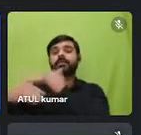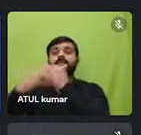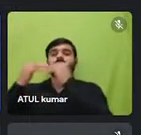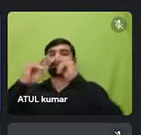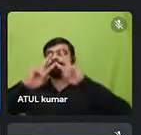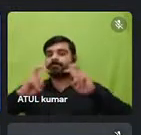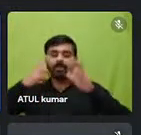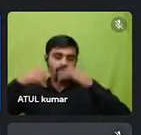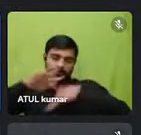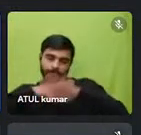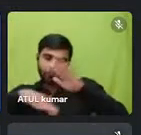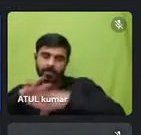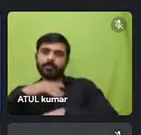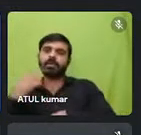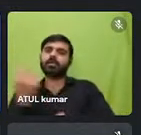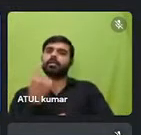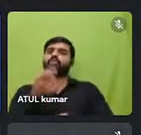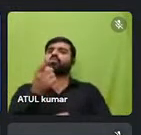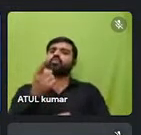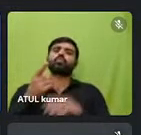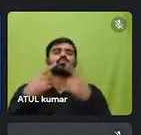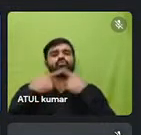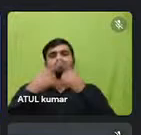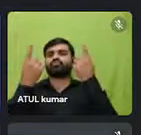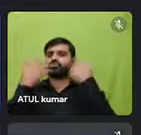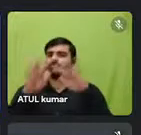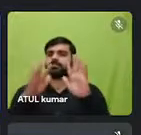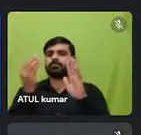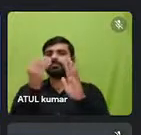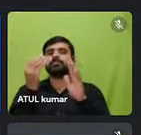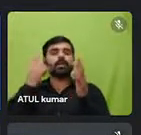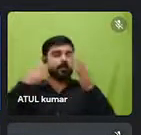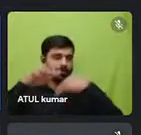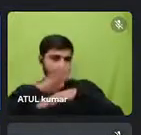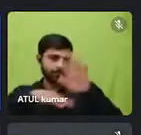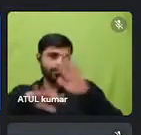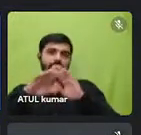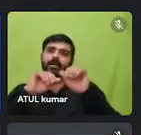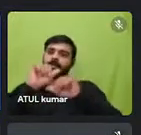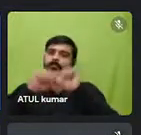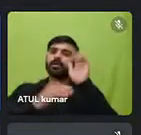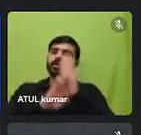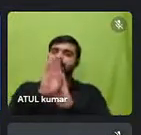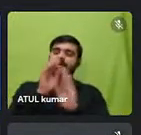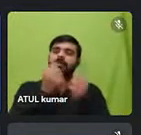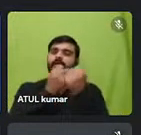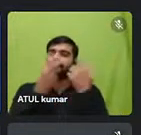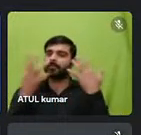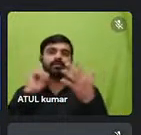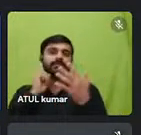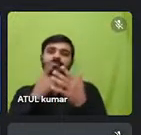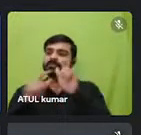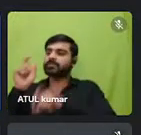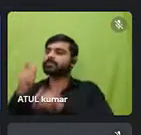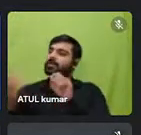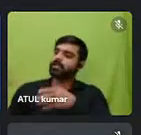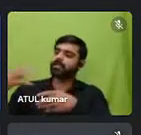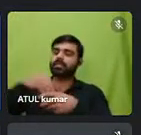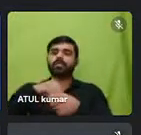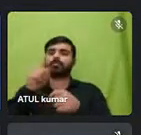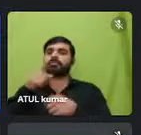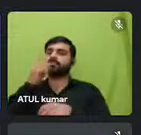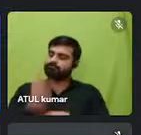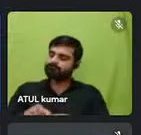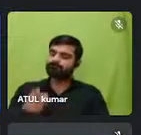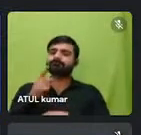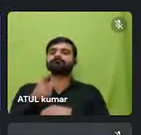research plan, not when you launch some scheme that you've produced and then you invite a bunch of deaf people to come along. No, it has to